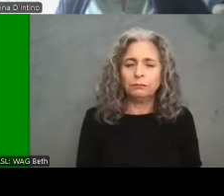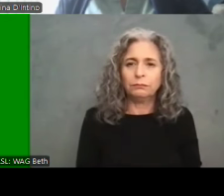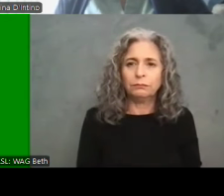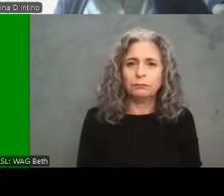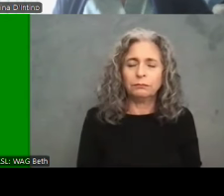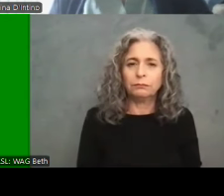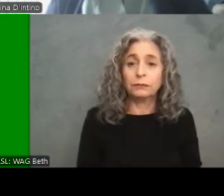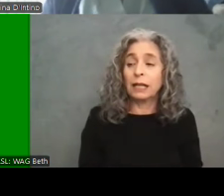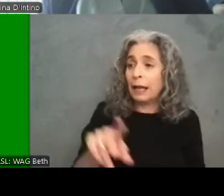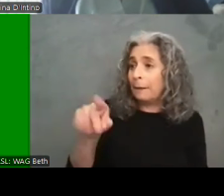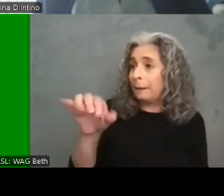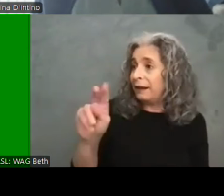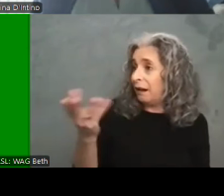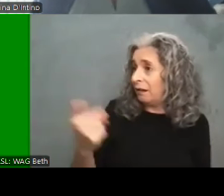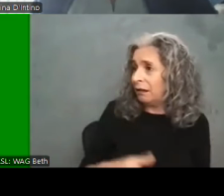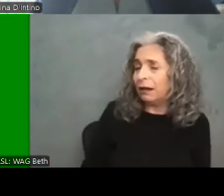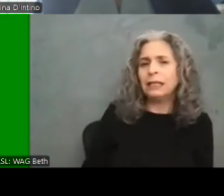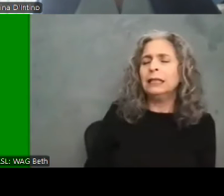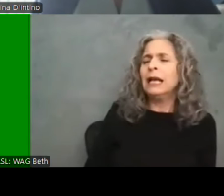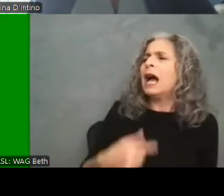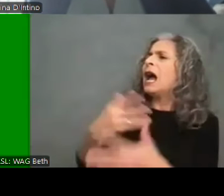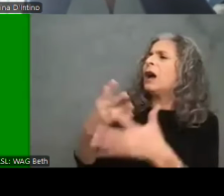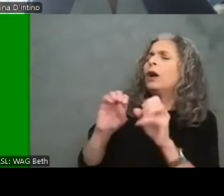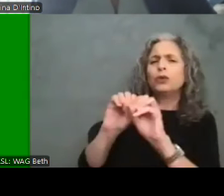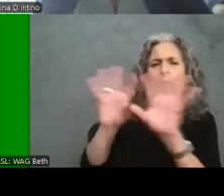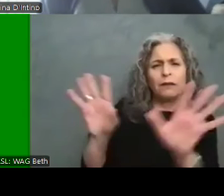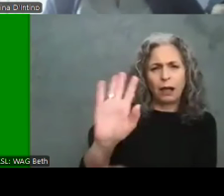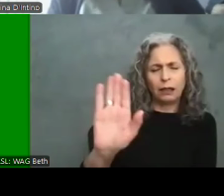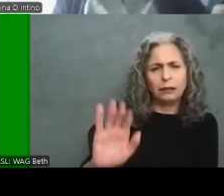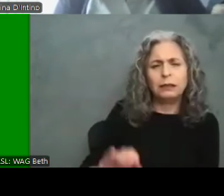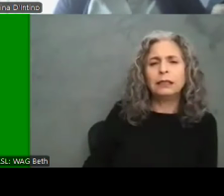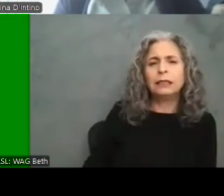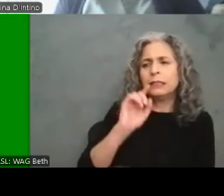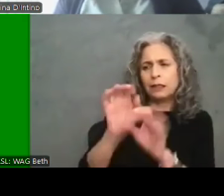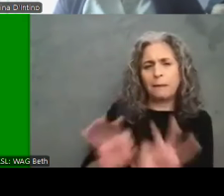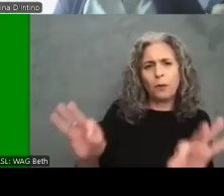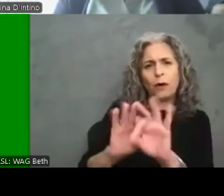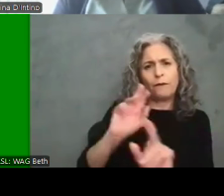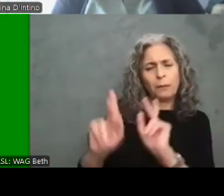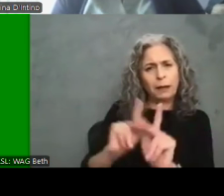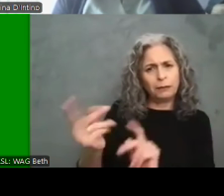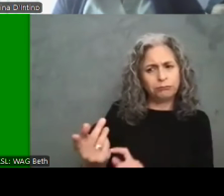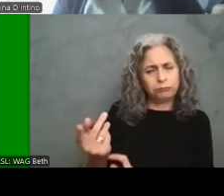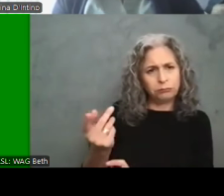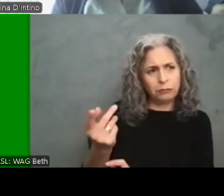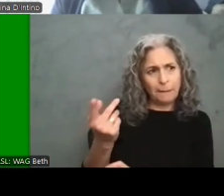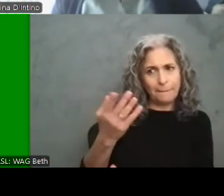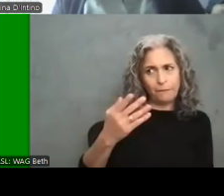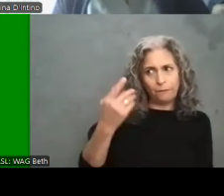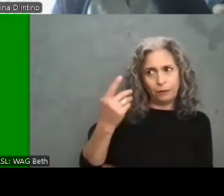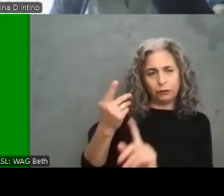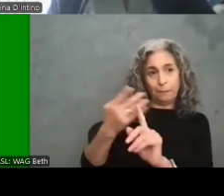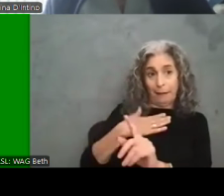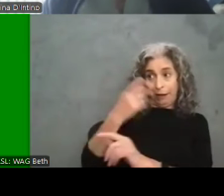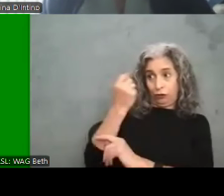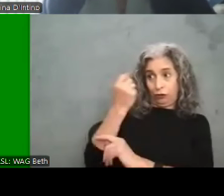had another question. Well, I think I just wanted to clarify something. I think it's important for people to from what I'm understanding and from